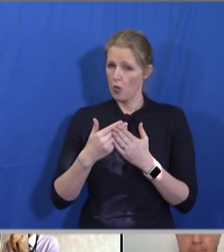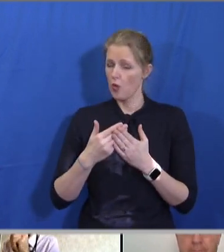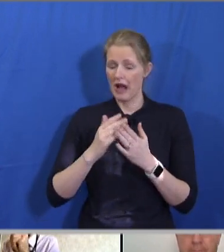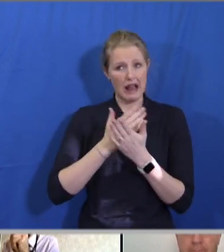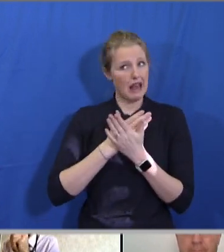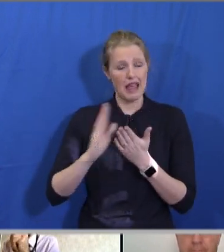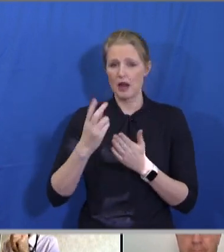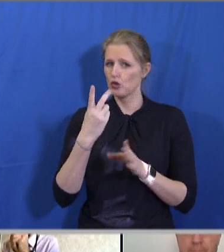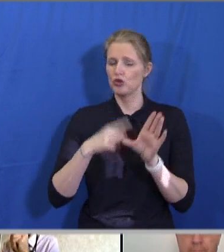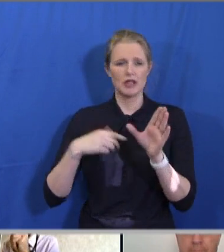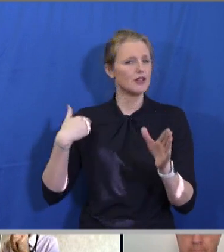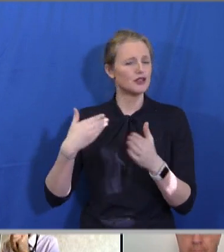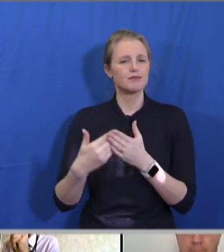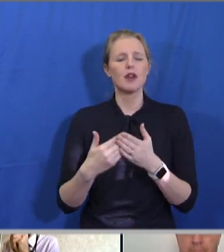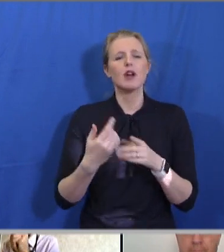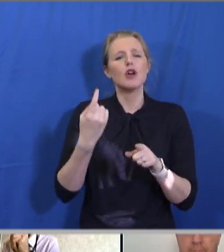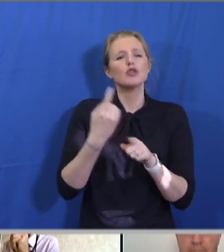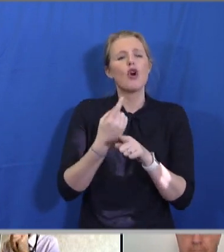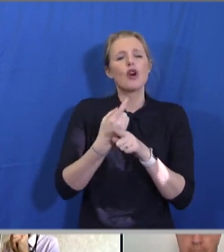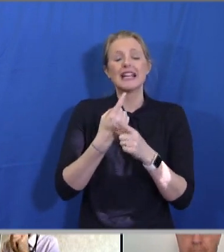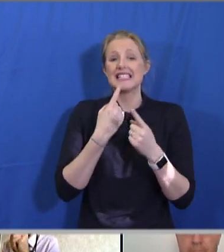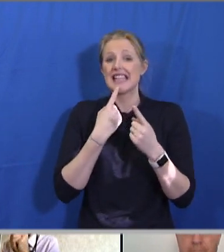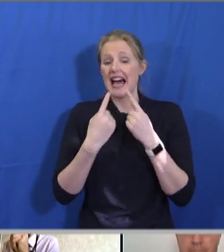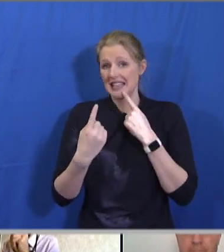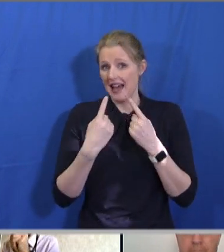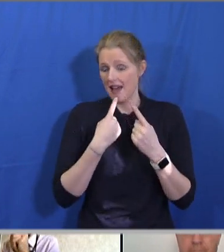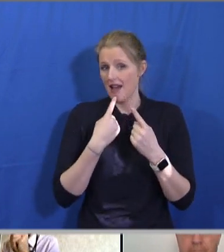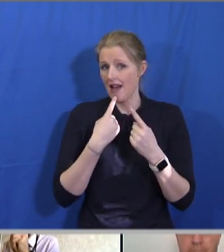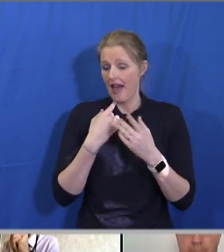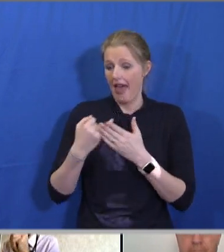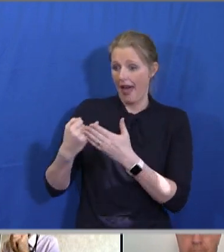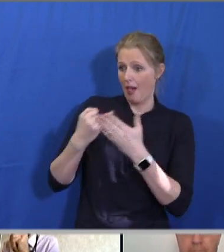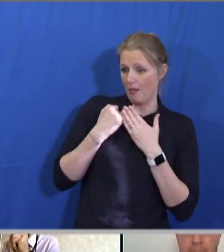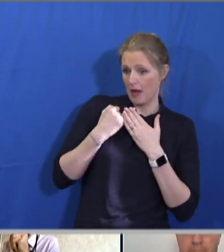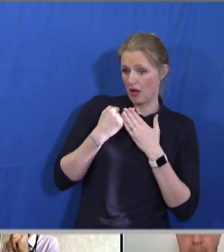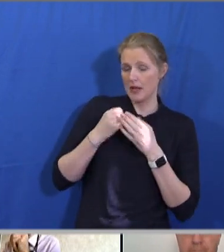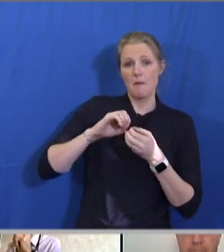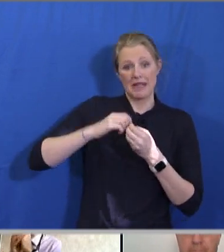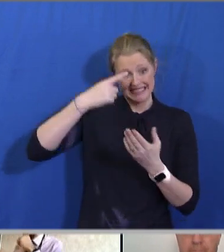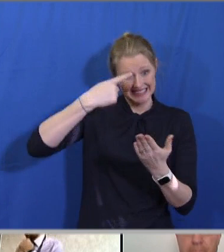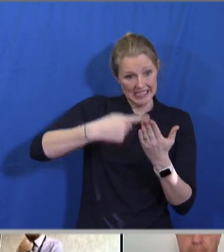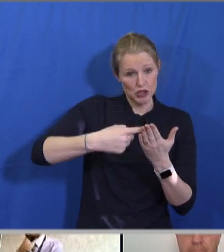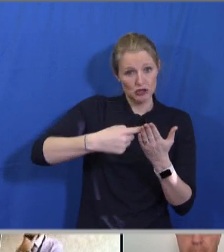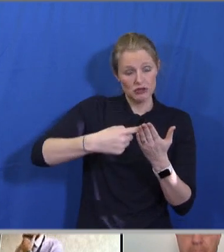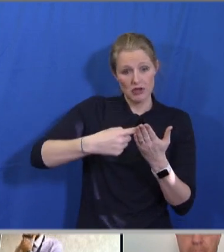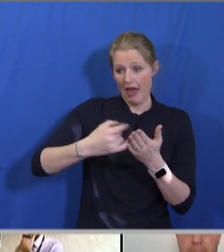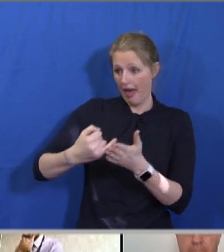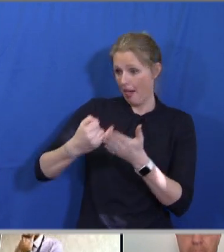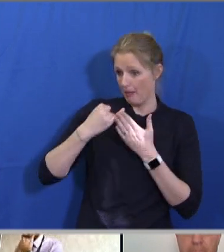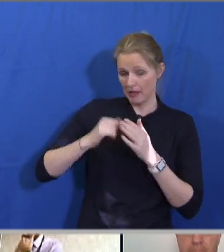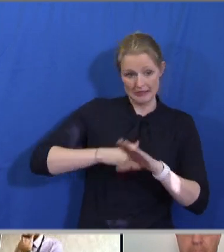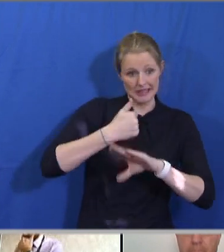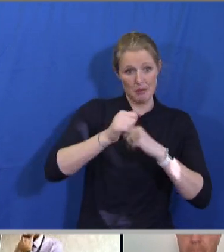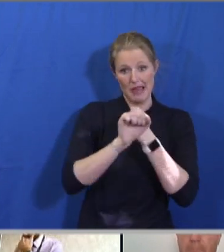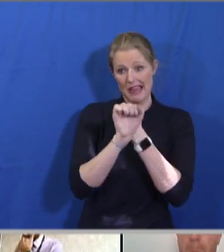years, when we talk about data-driven decisions or driving interventions as well, it's crucial that we